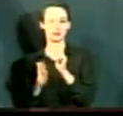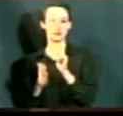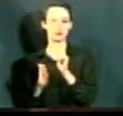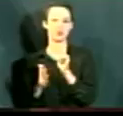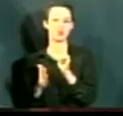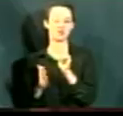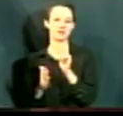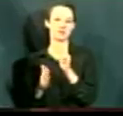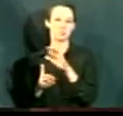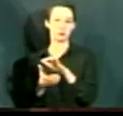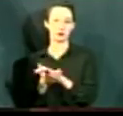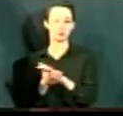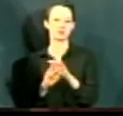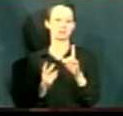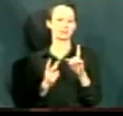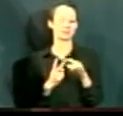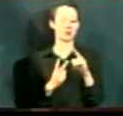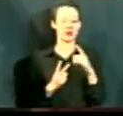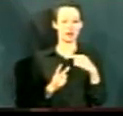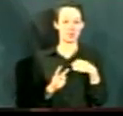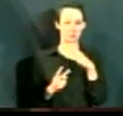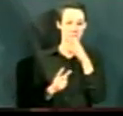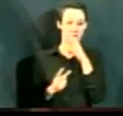17-year-old senior in high school who,